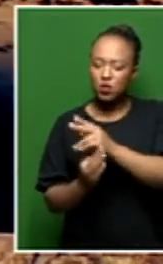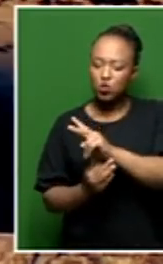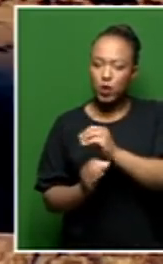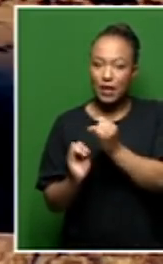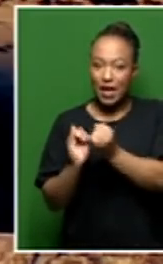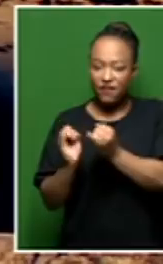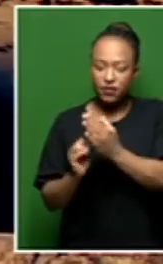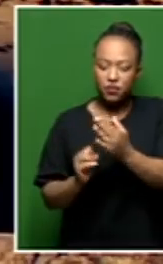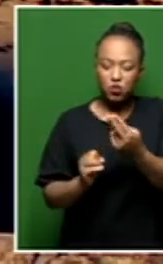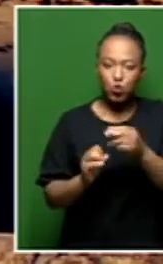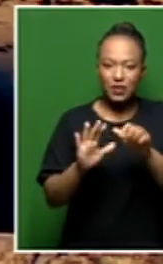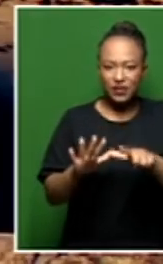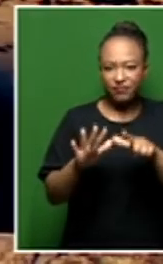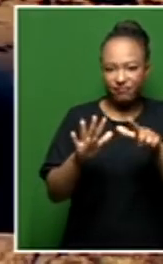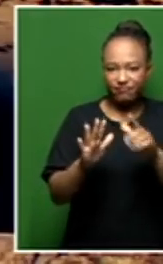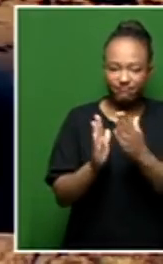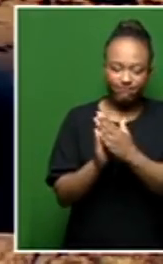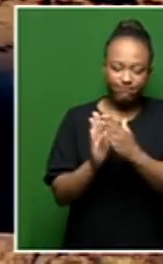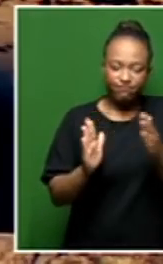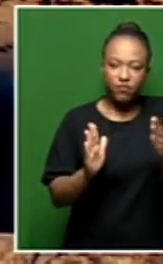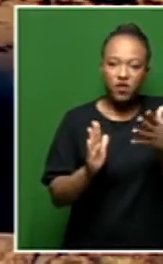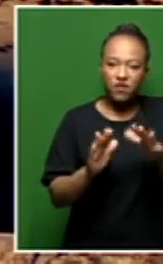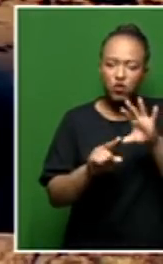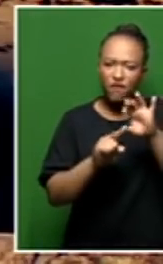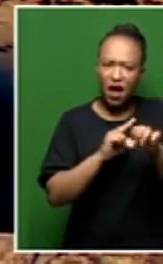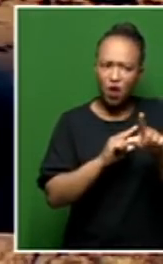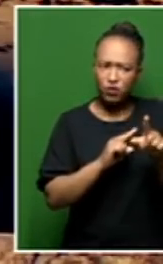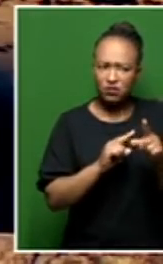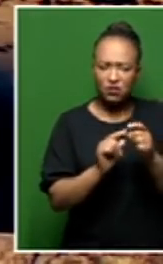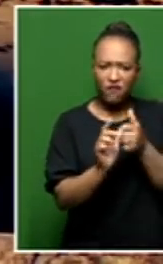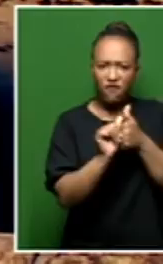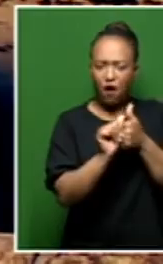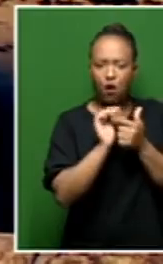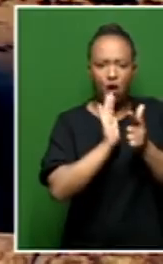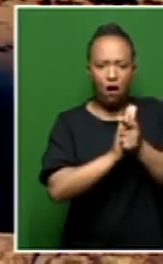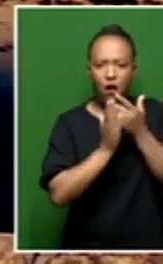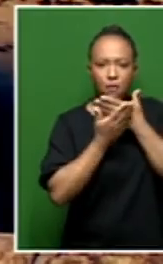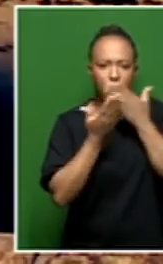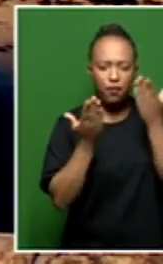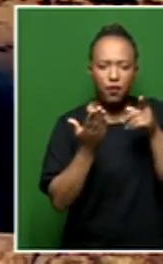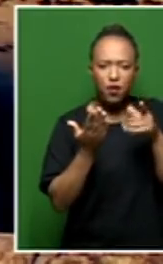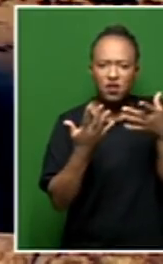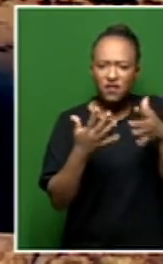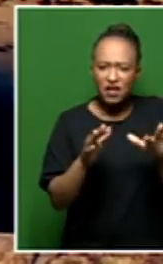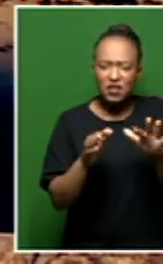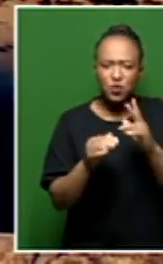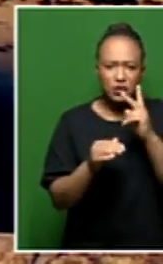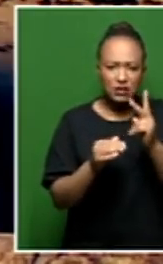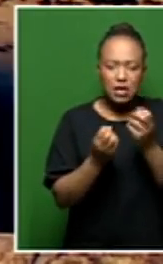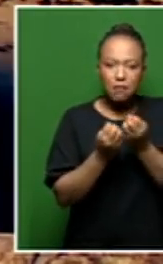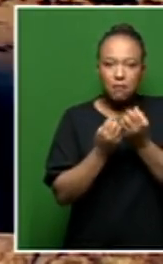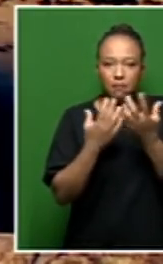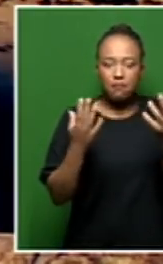and 2017, and that was found to be irregular. Now, it also found that there was a massive failure